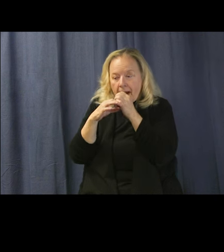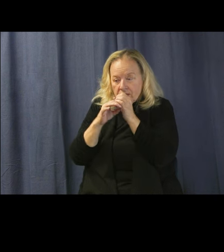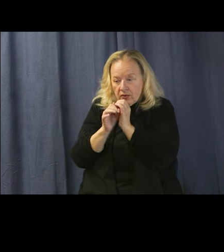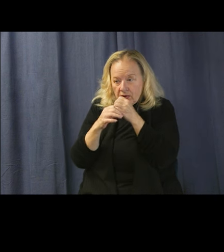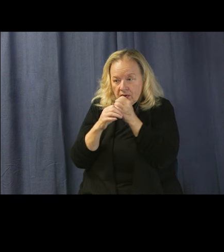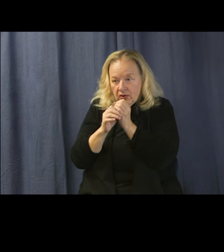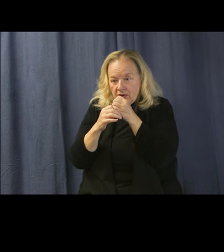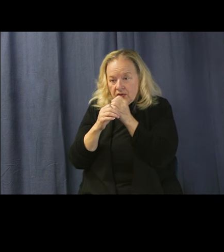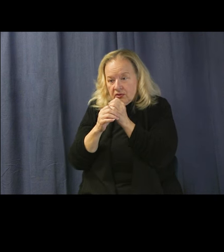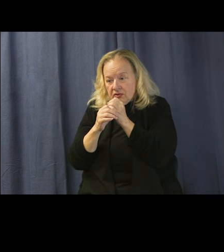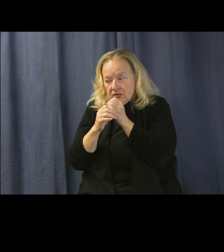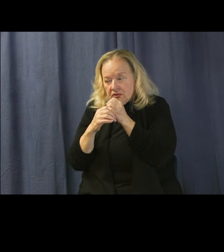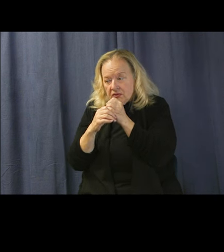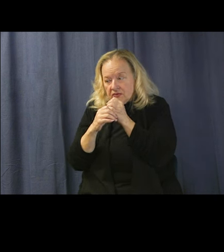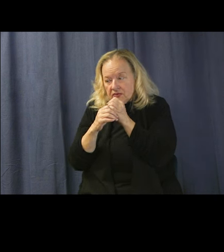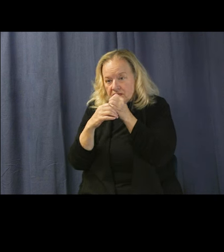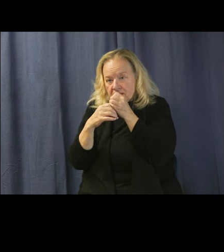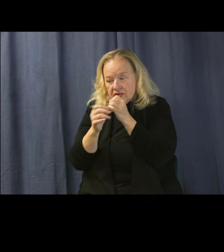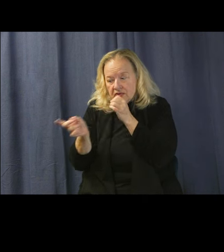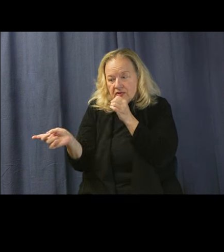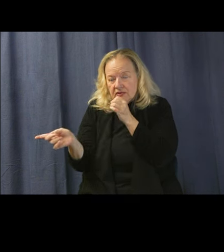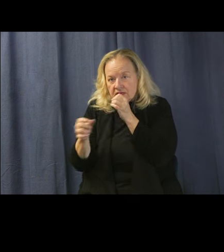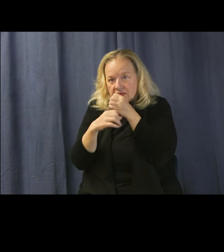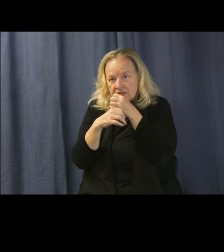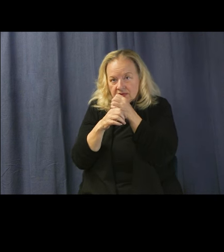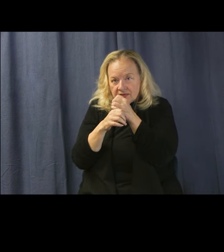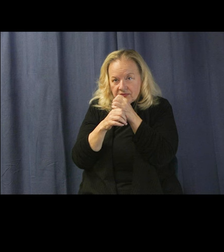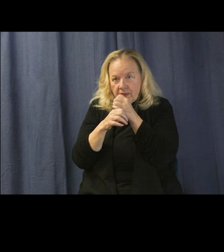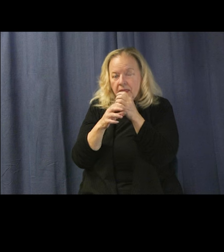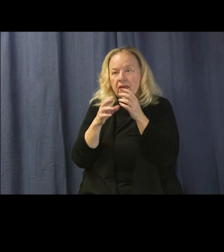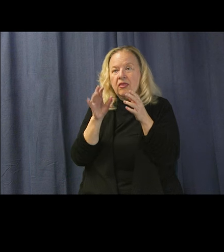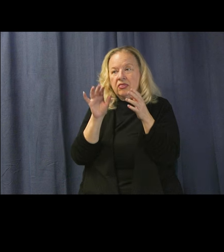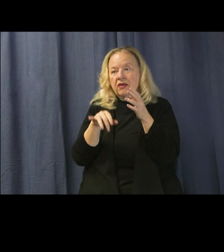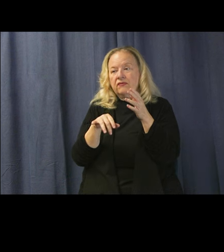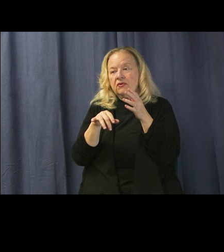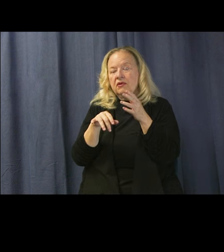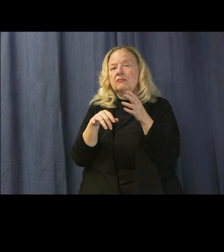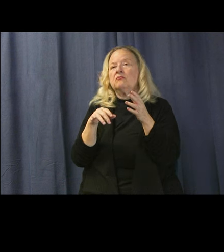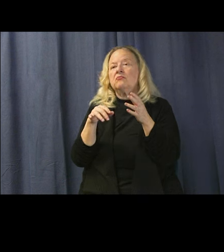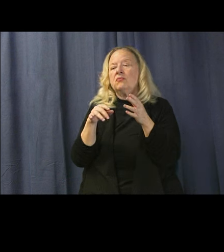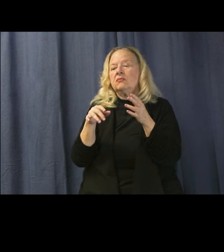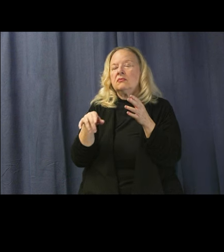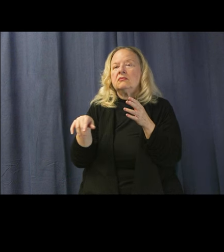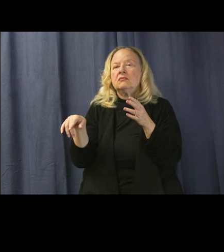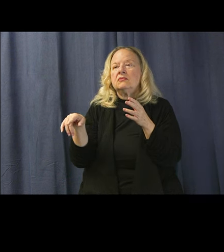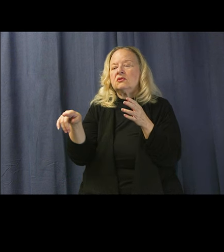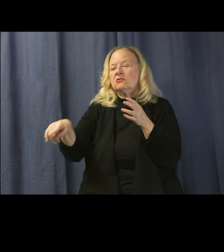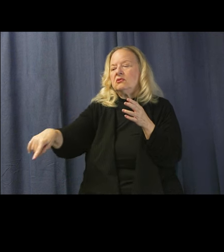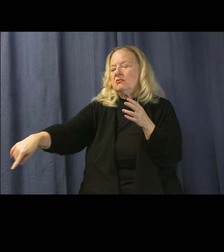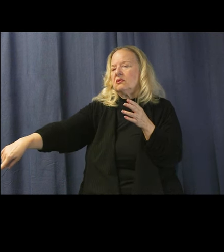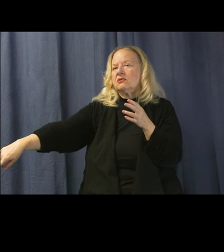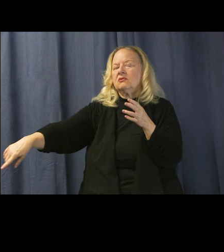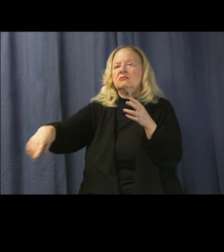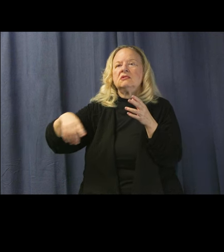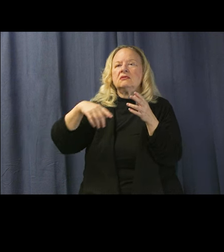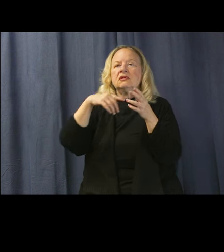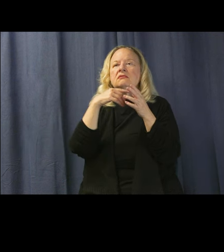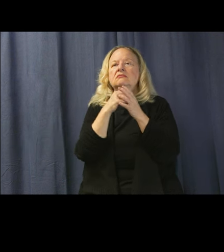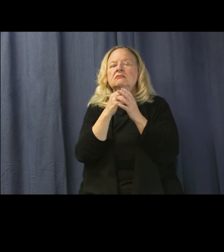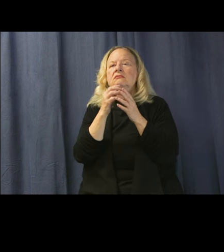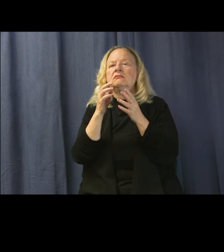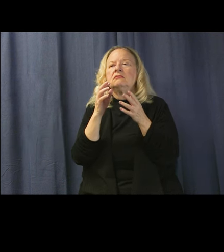microscope. All right? So we just learned that the Word of God is compared to what?